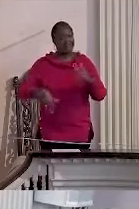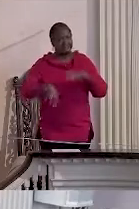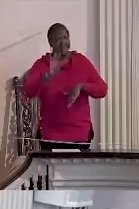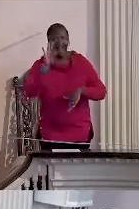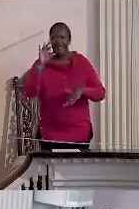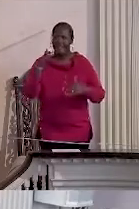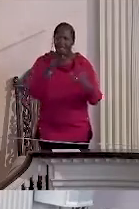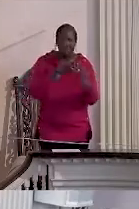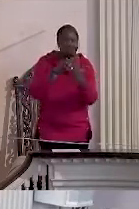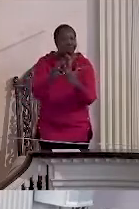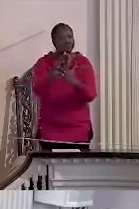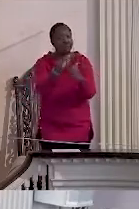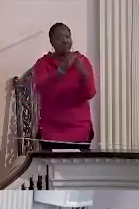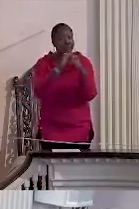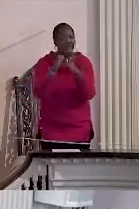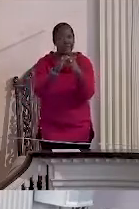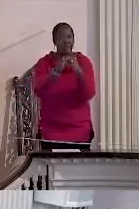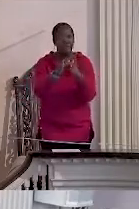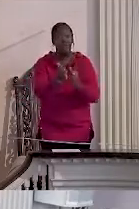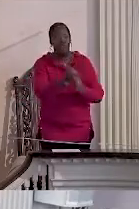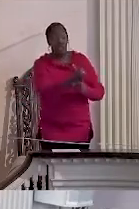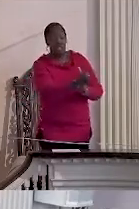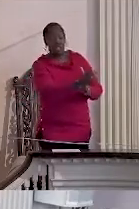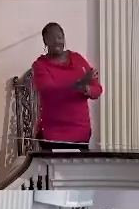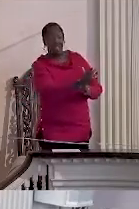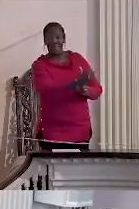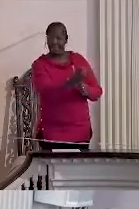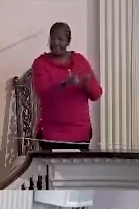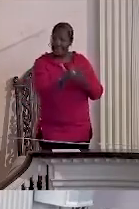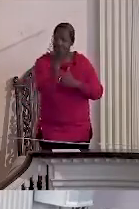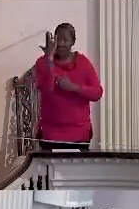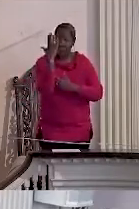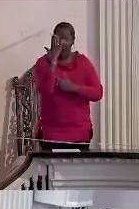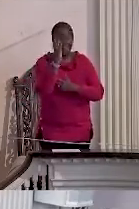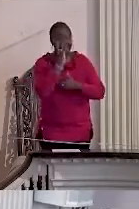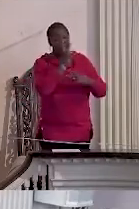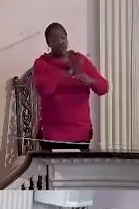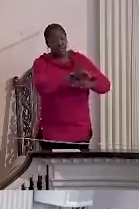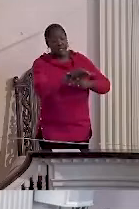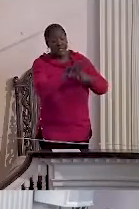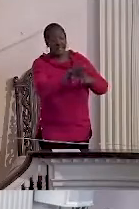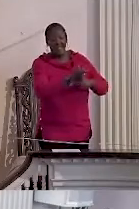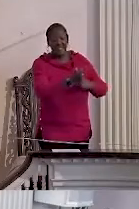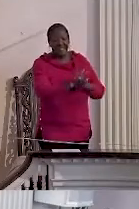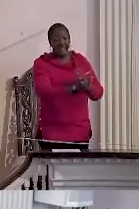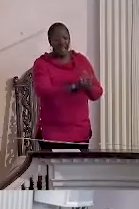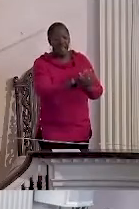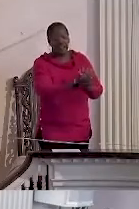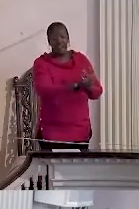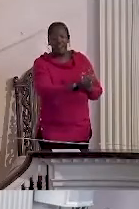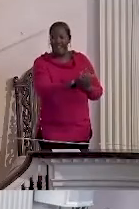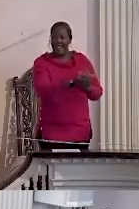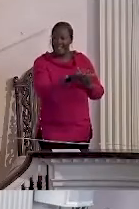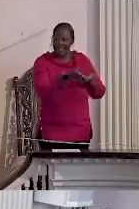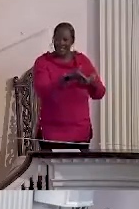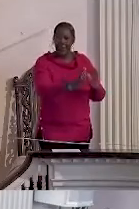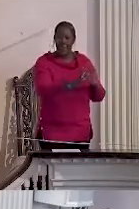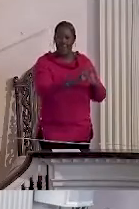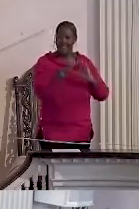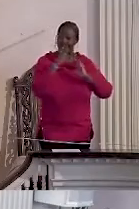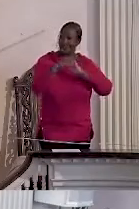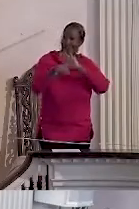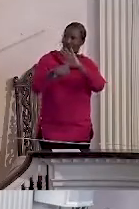We light our chalice this morning to tend the fire, which is our way to